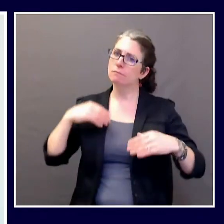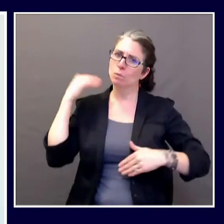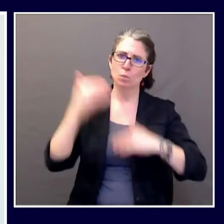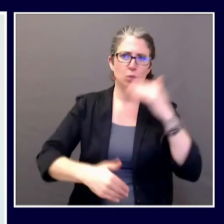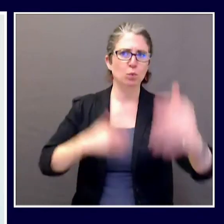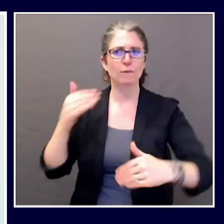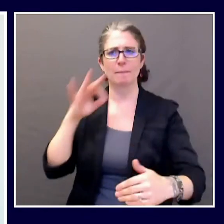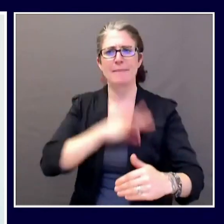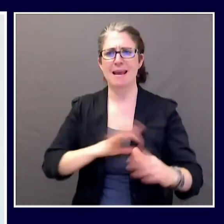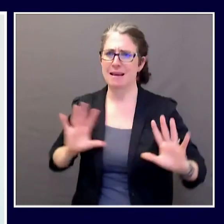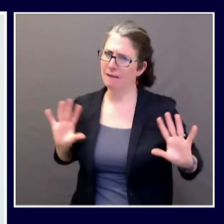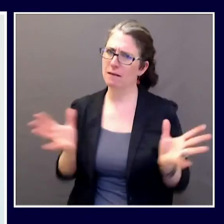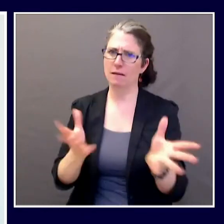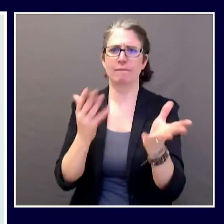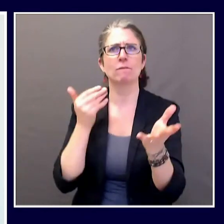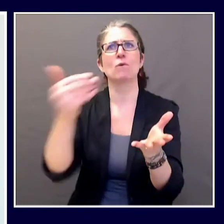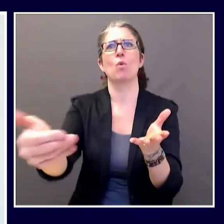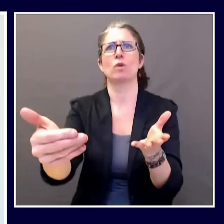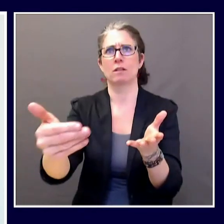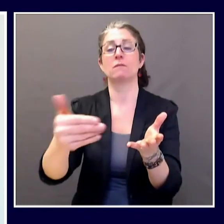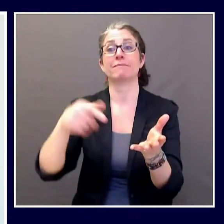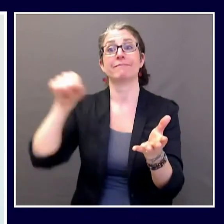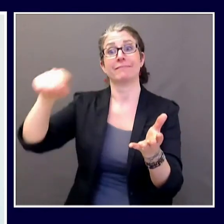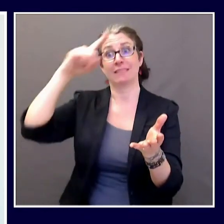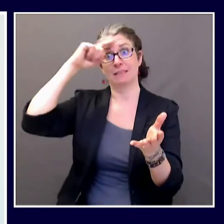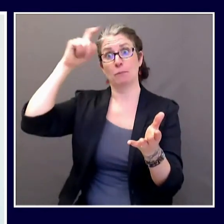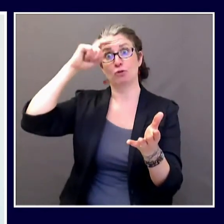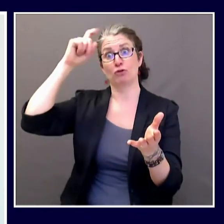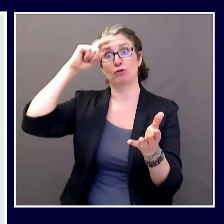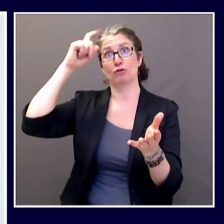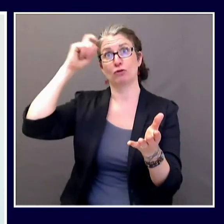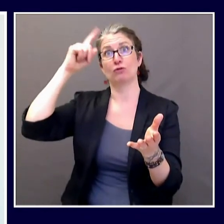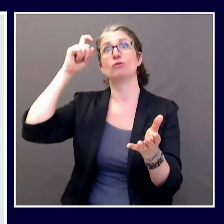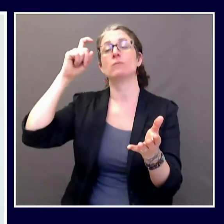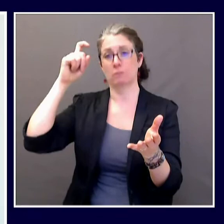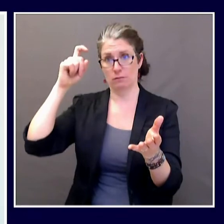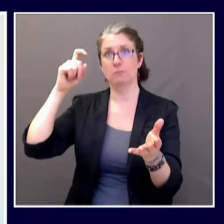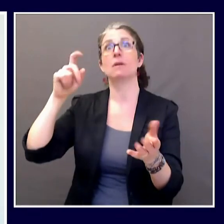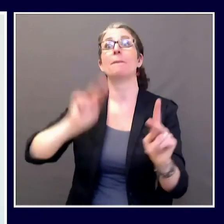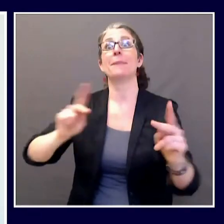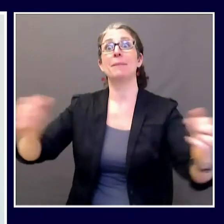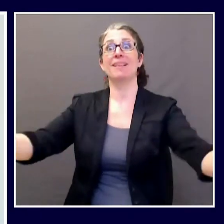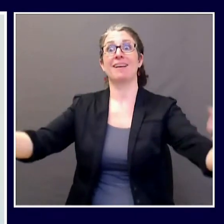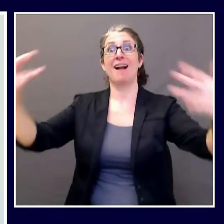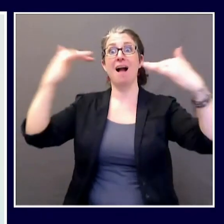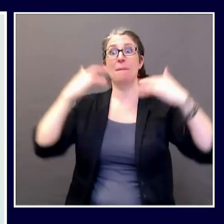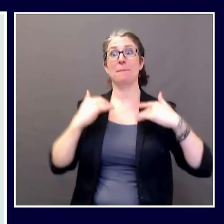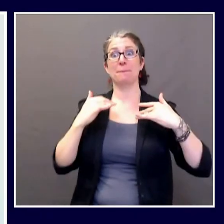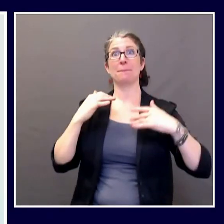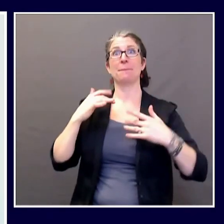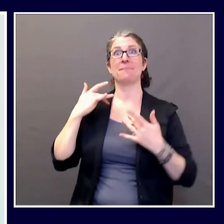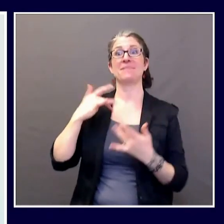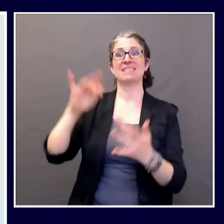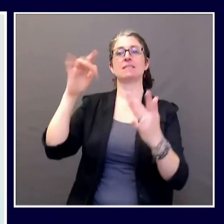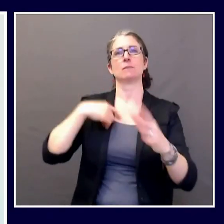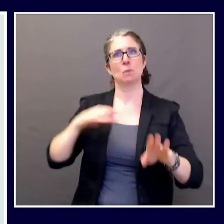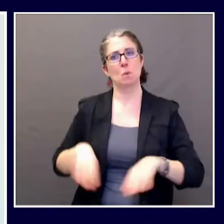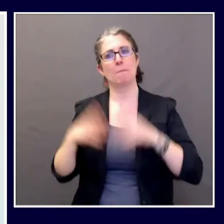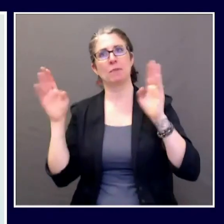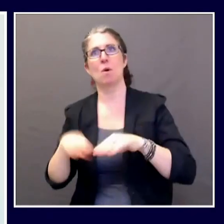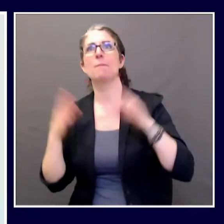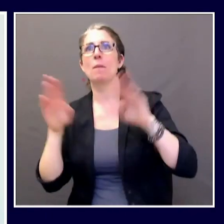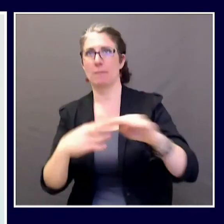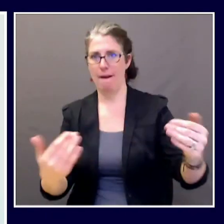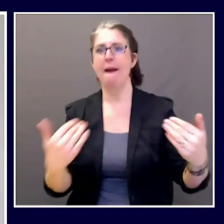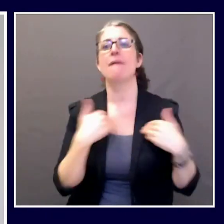some modifications to the cleaning guidance in light of what we've learned about that. That should be coming soon. Great, thank you. Thanks, Amy.